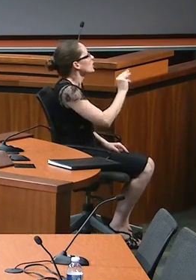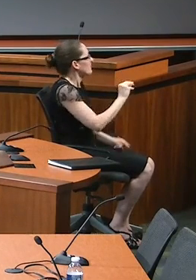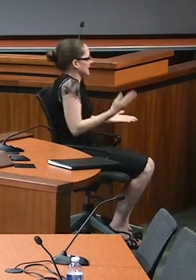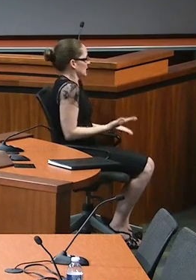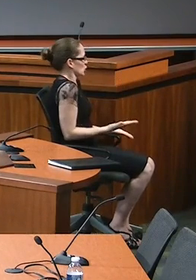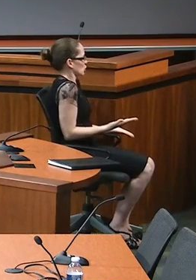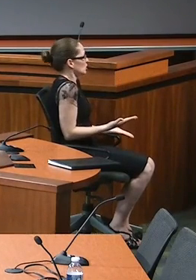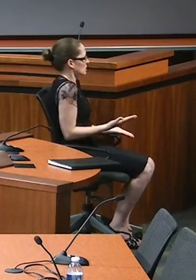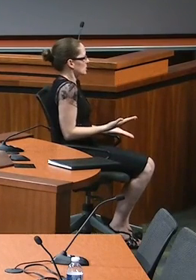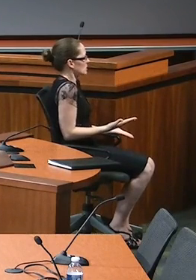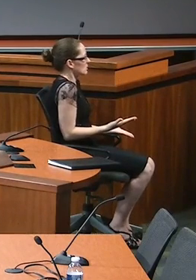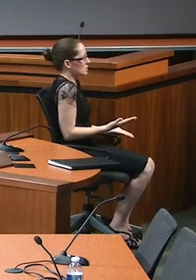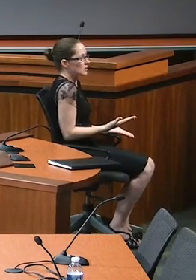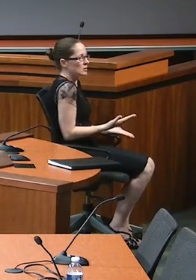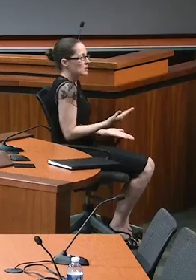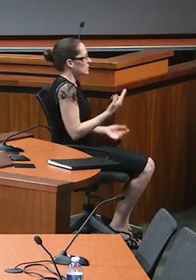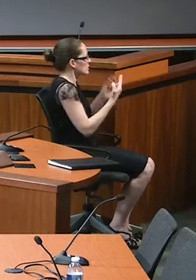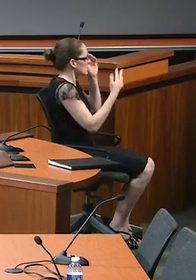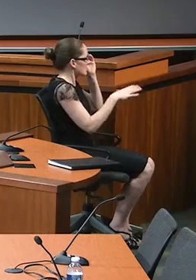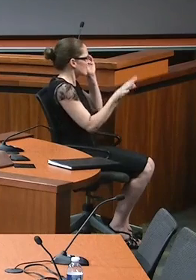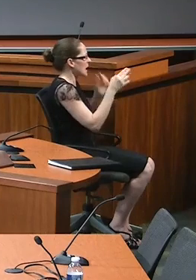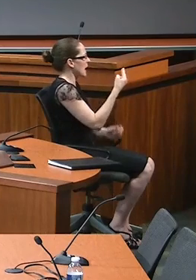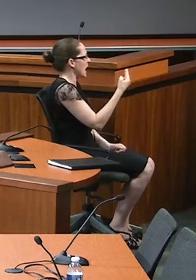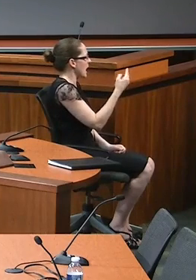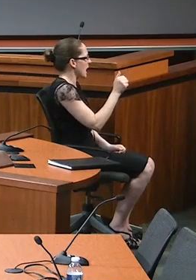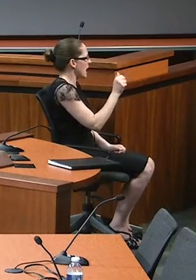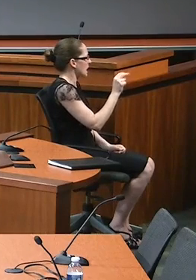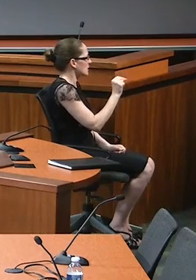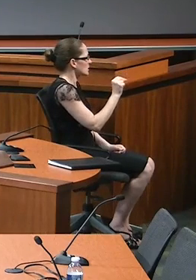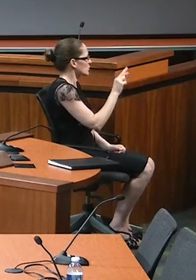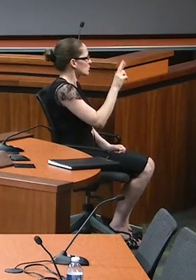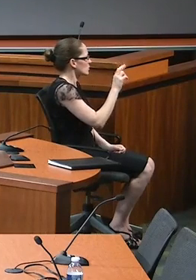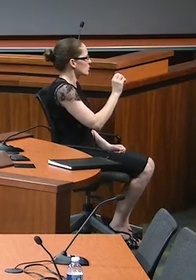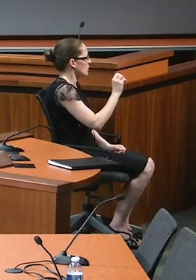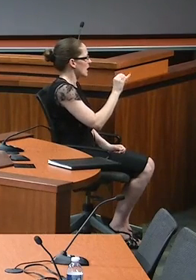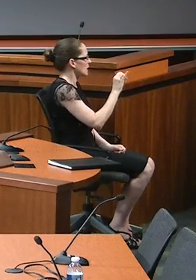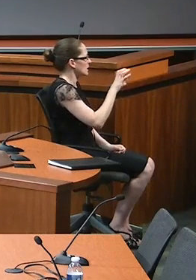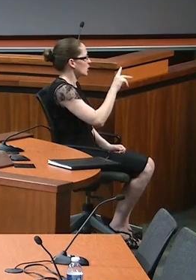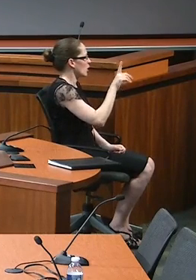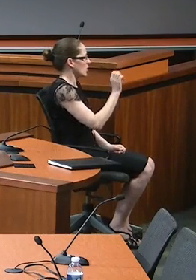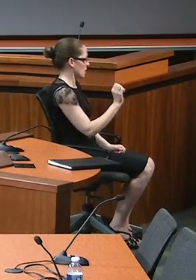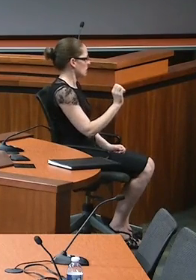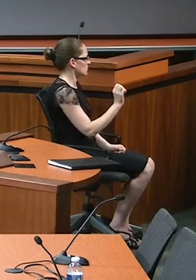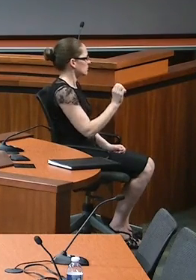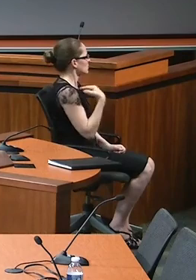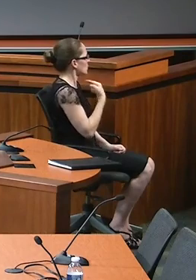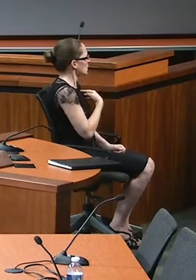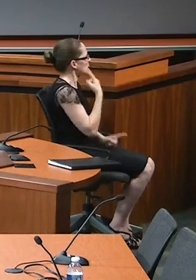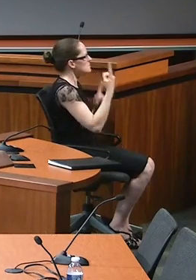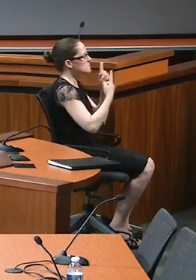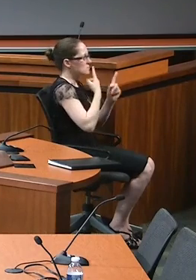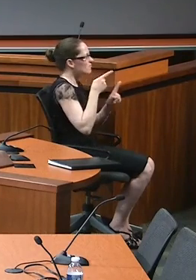Reichel. Mahan Reichel was the perfect team, we thought. It involves not just